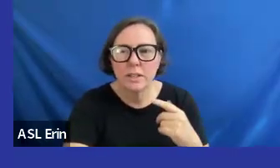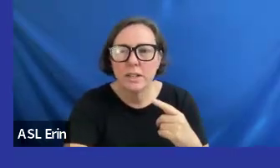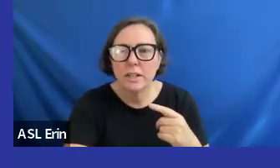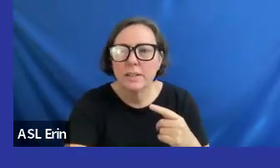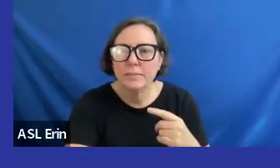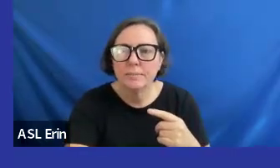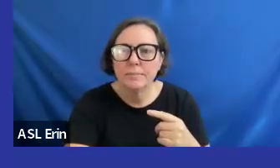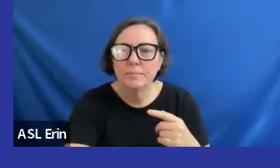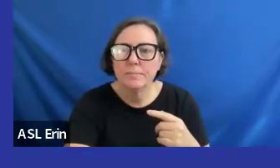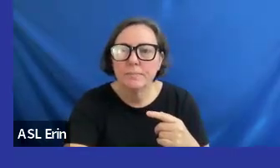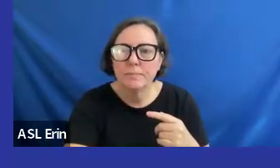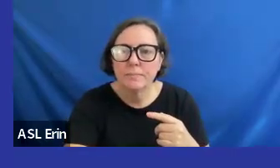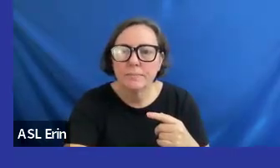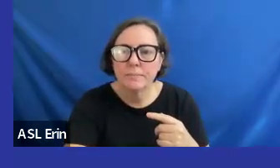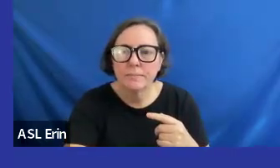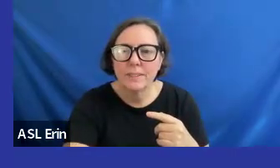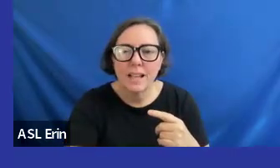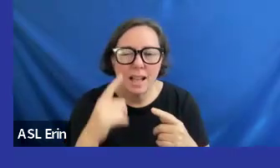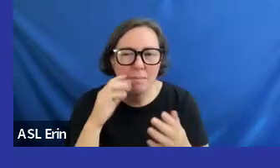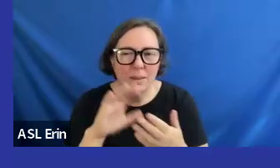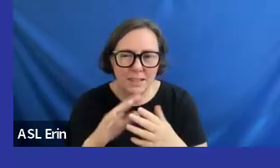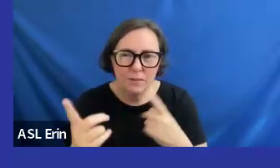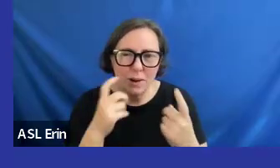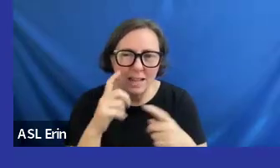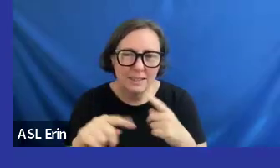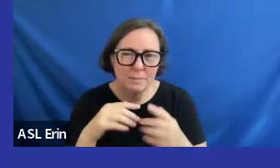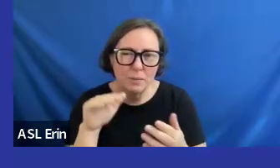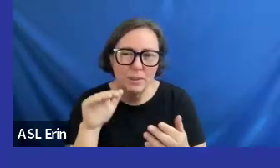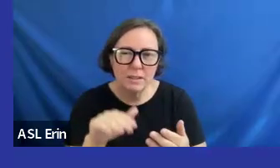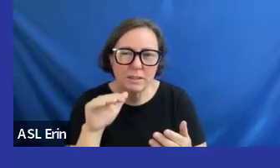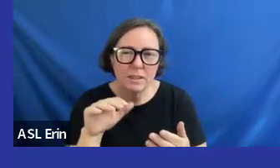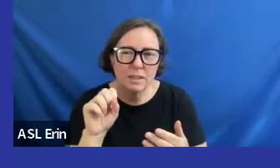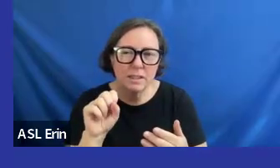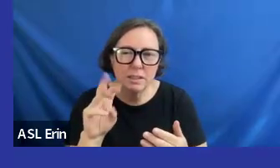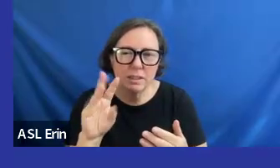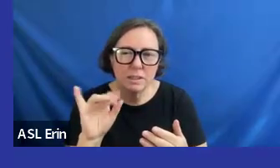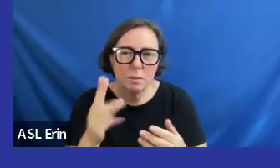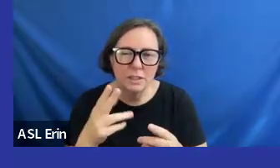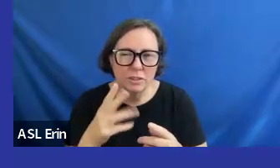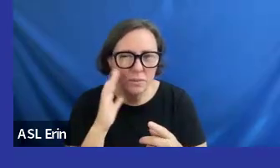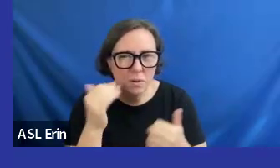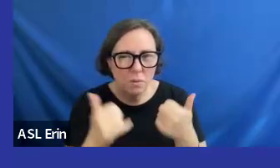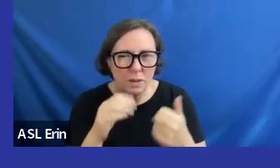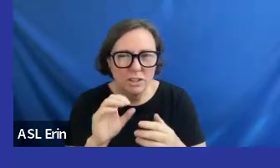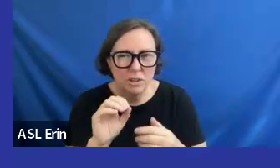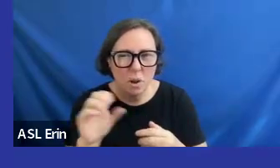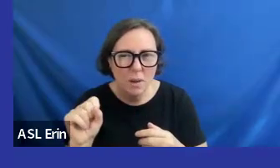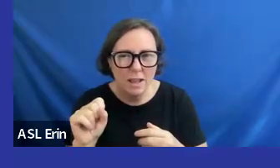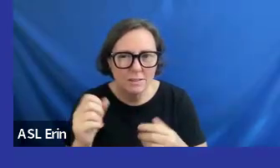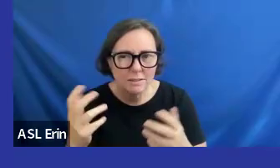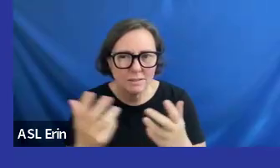Switch example, I believe, Colleen. Do you know what operating system that was, and